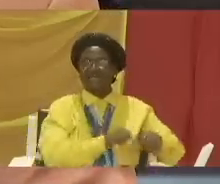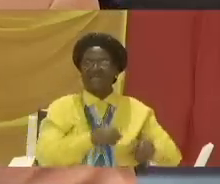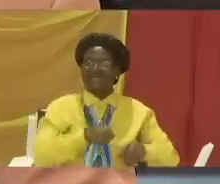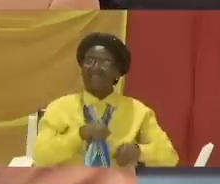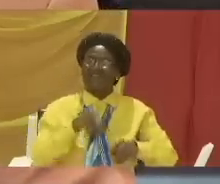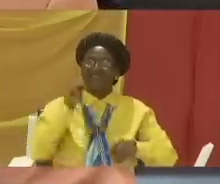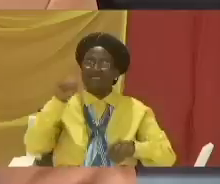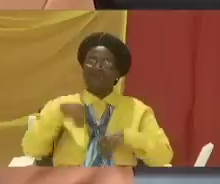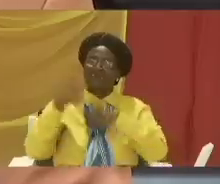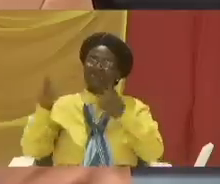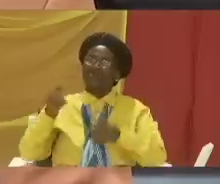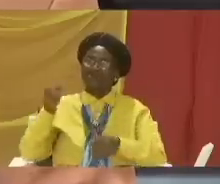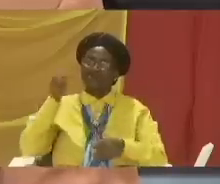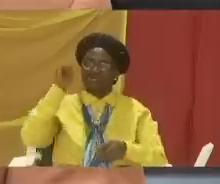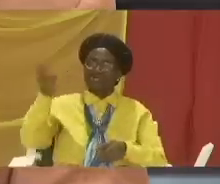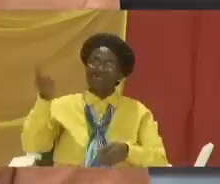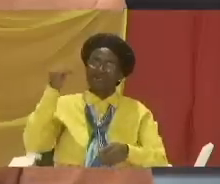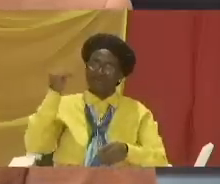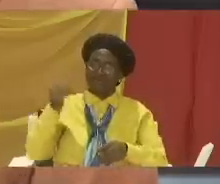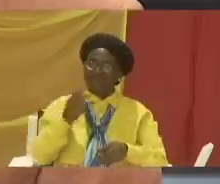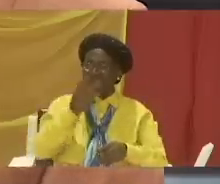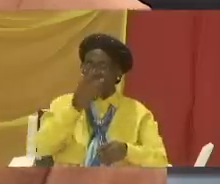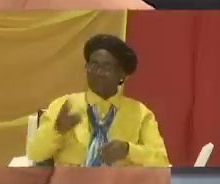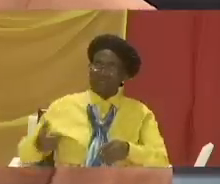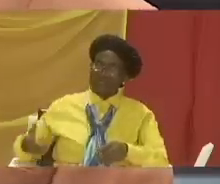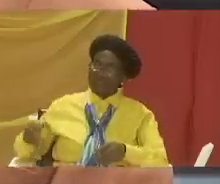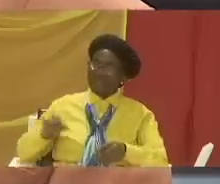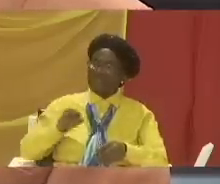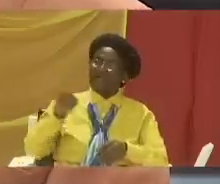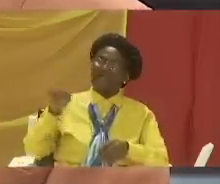bed beside him.